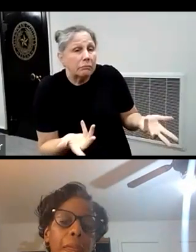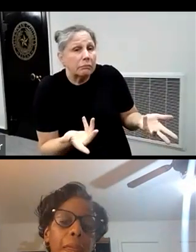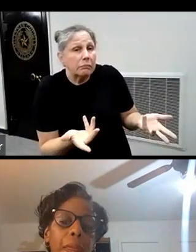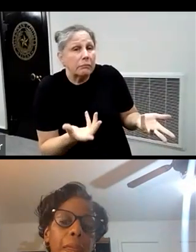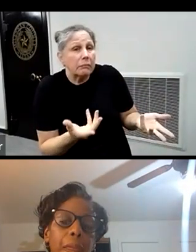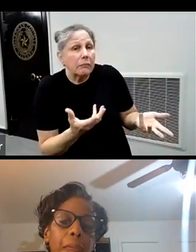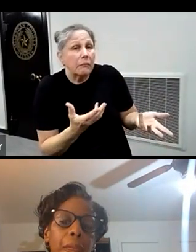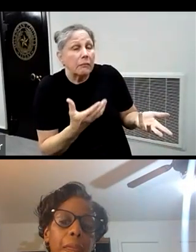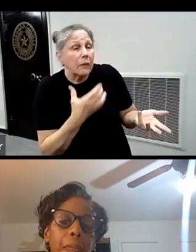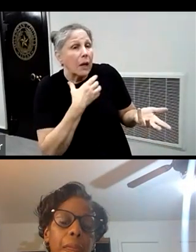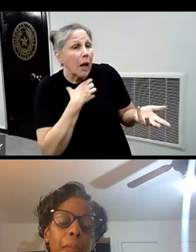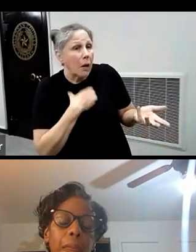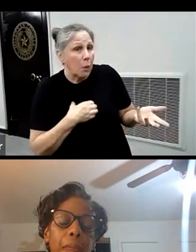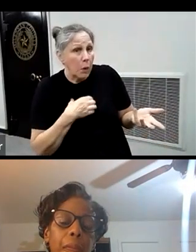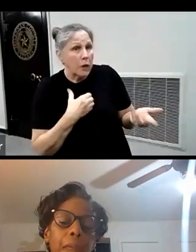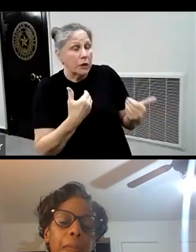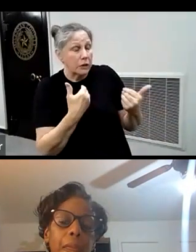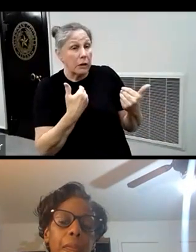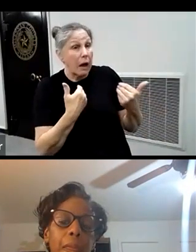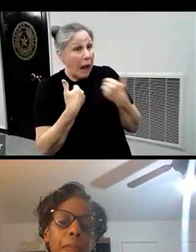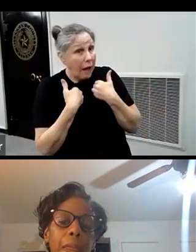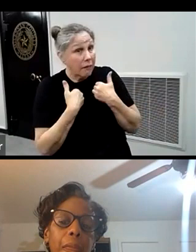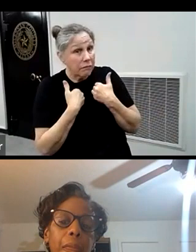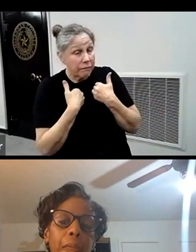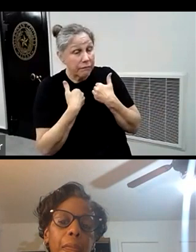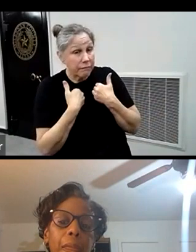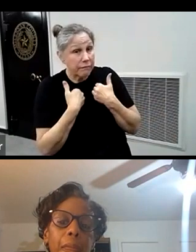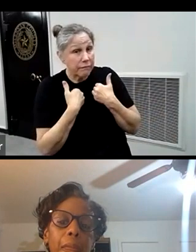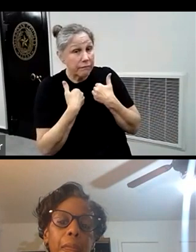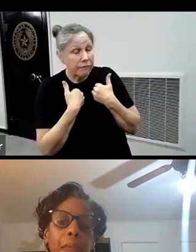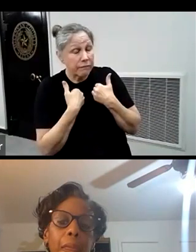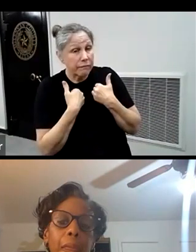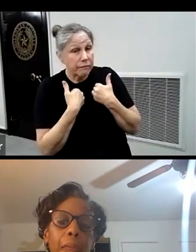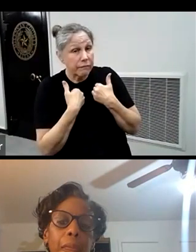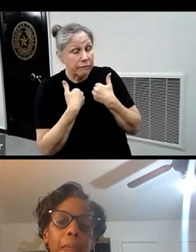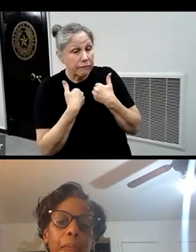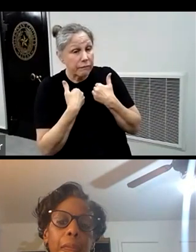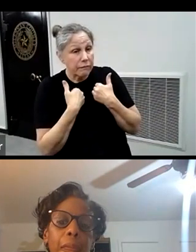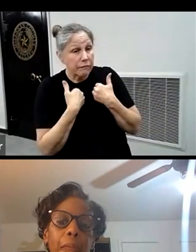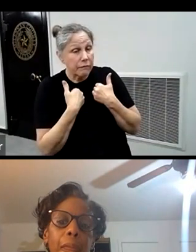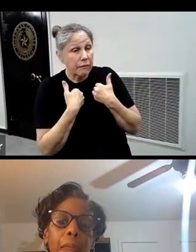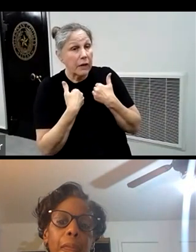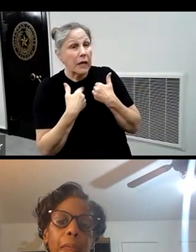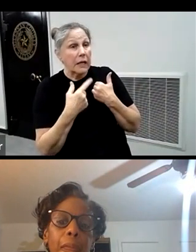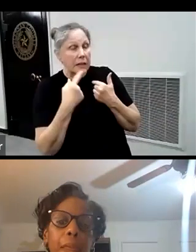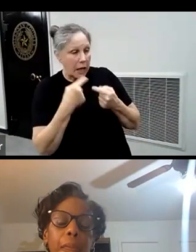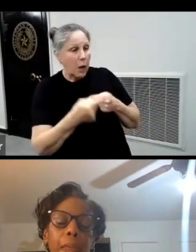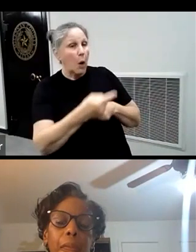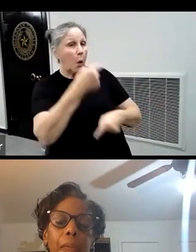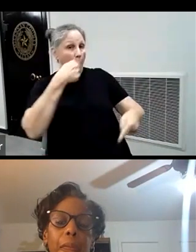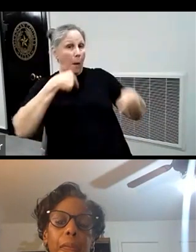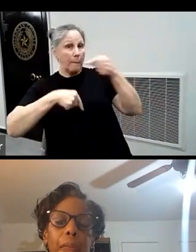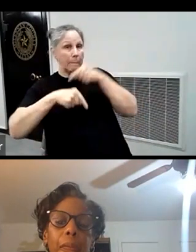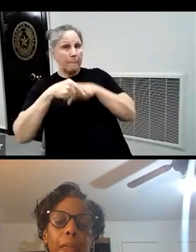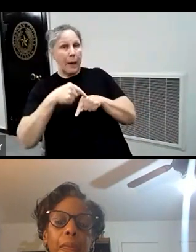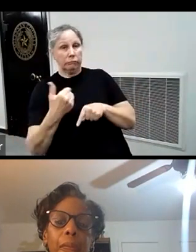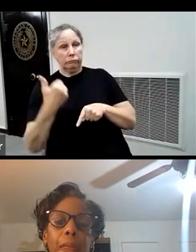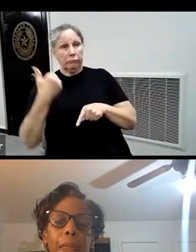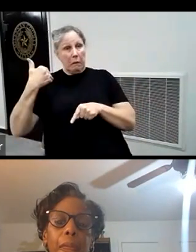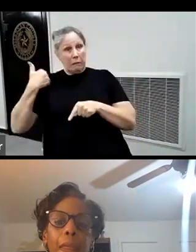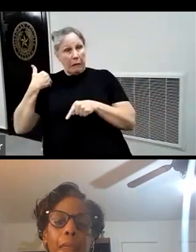have put something in here that we could have said, going back to the last order,